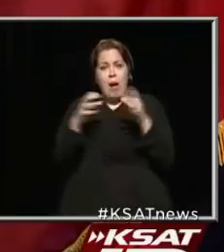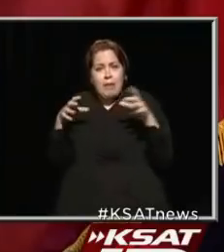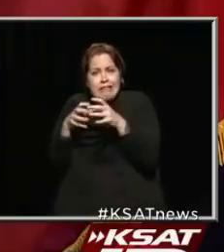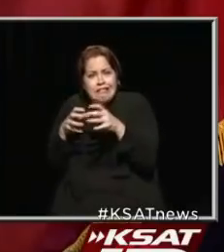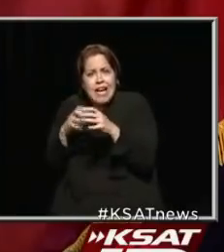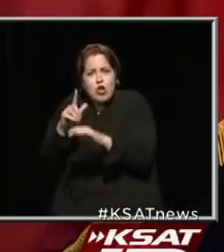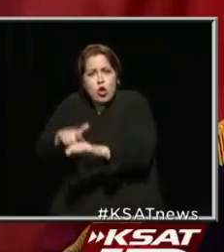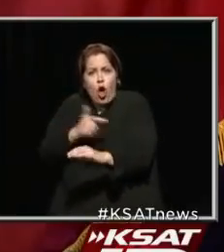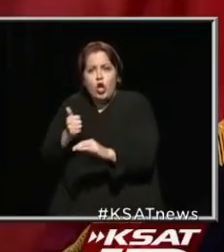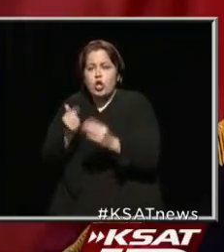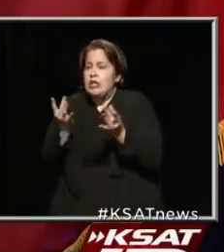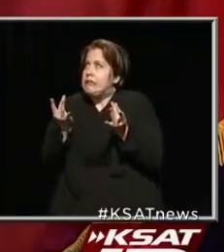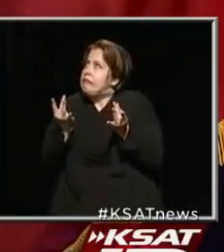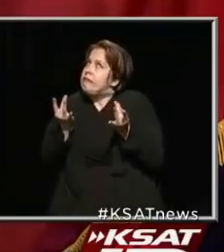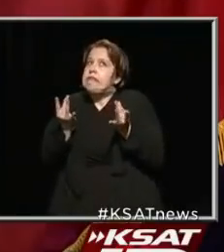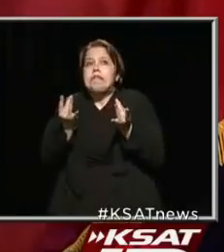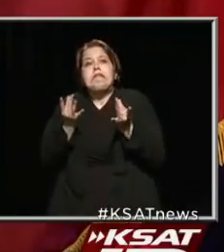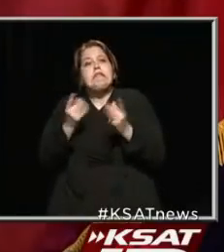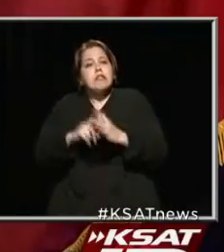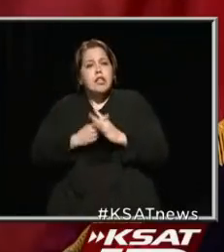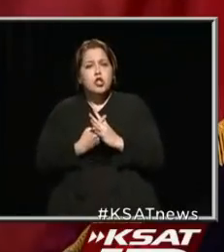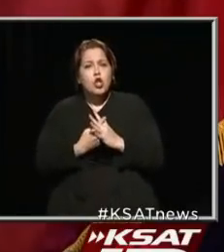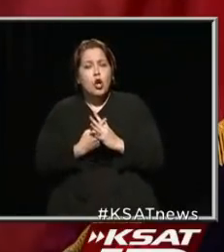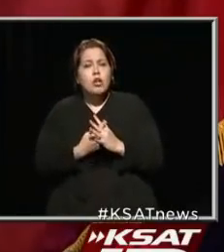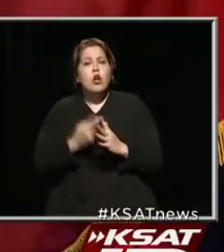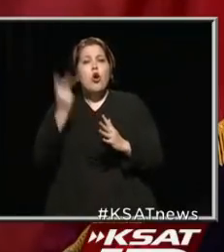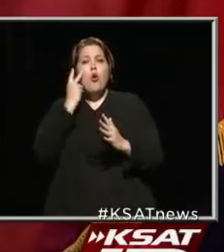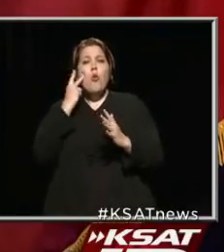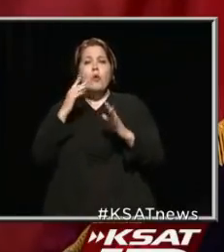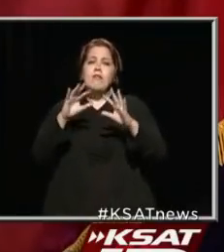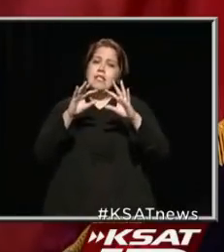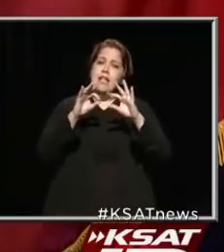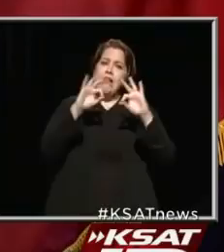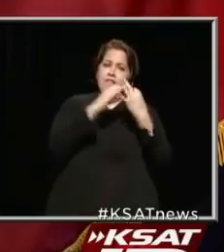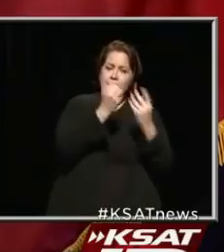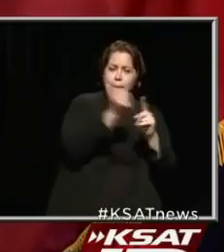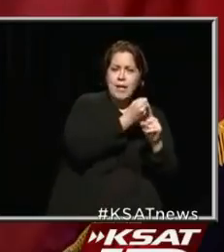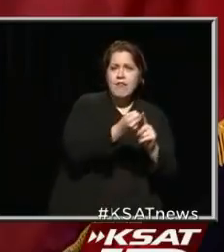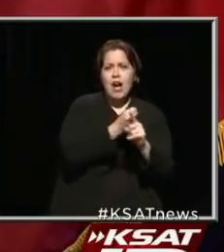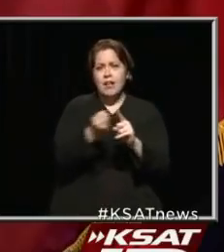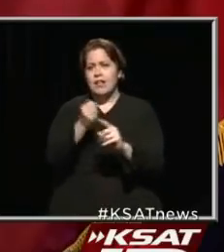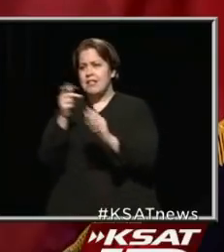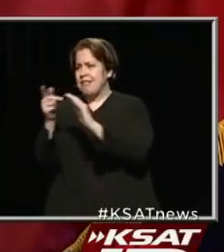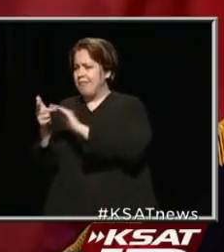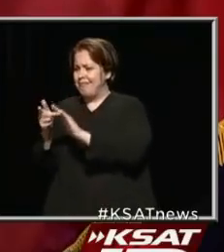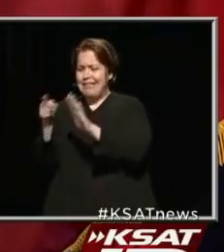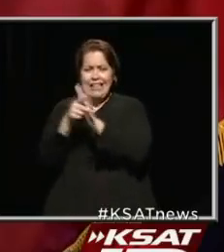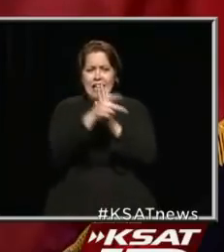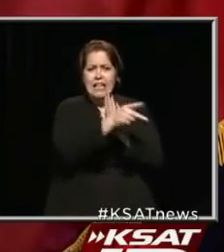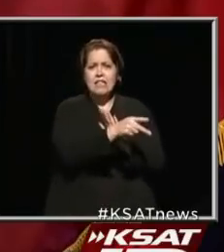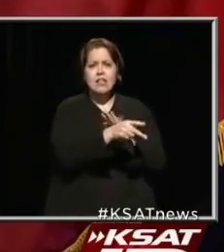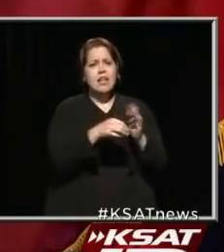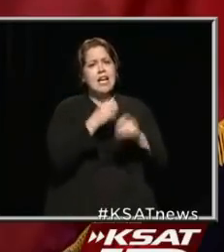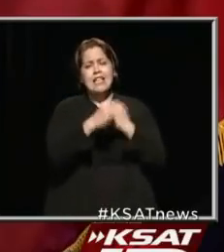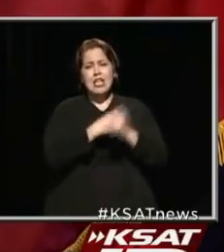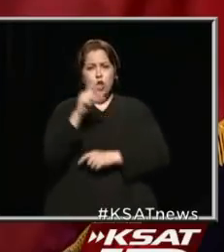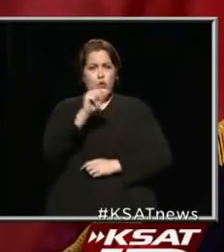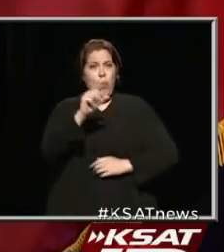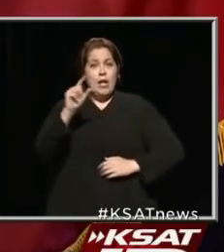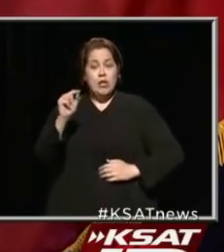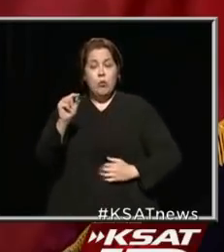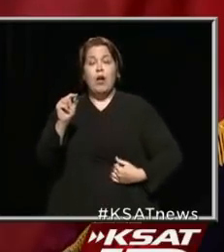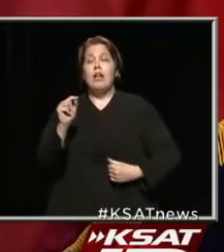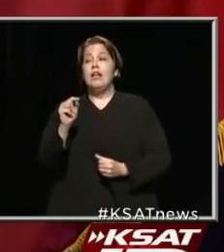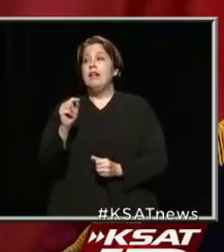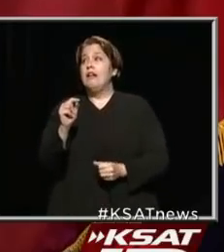is occurring with it. We've seen family violence, homicides in the year 2020 exceed all